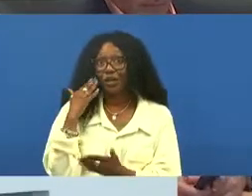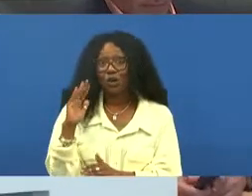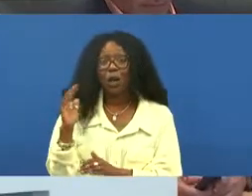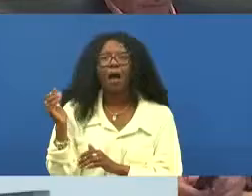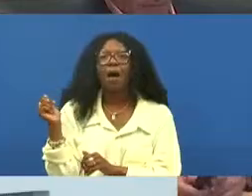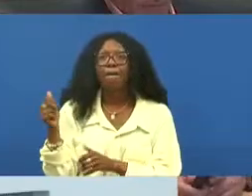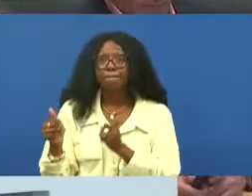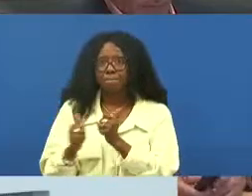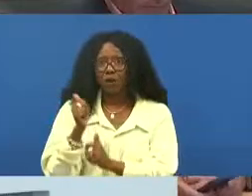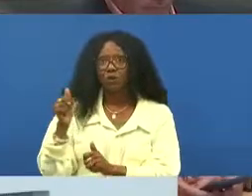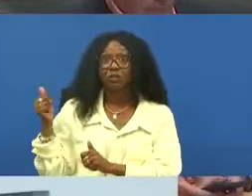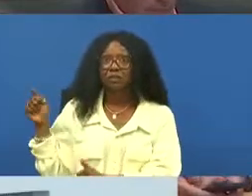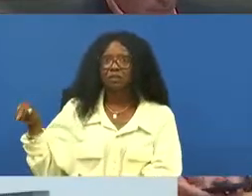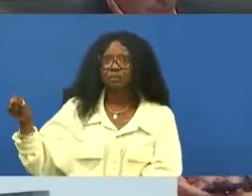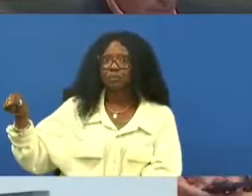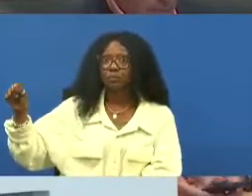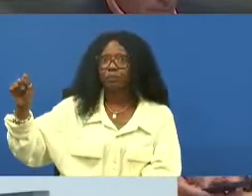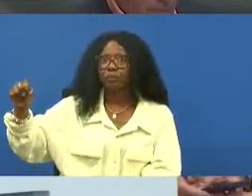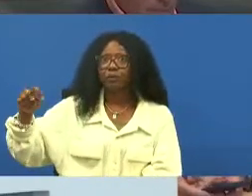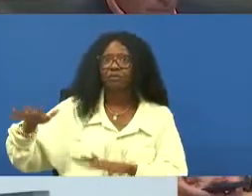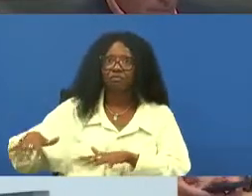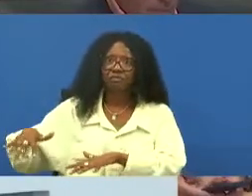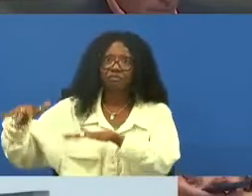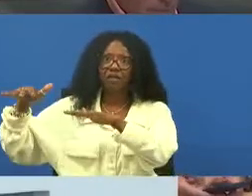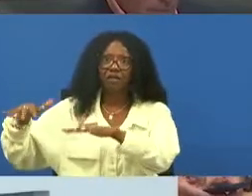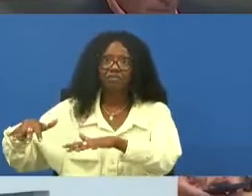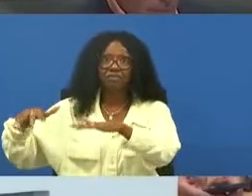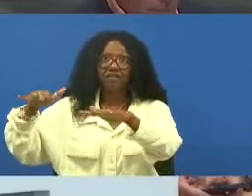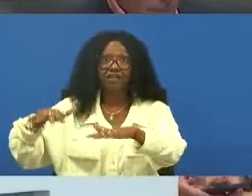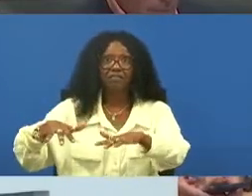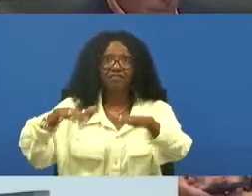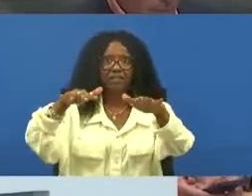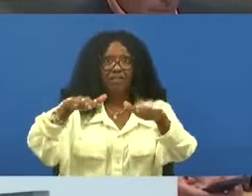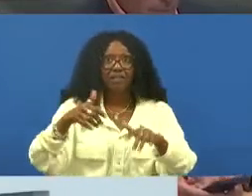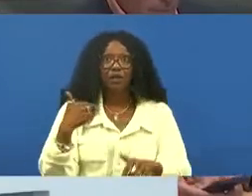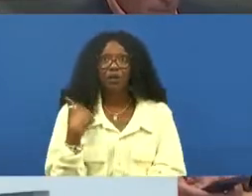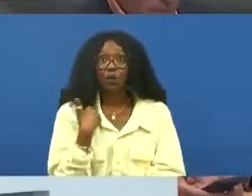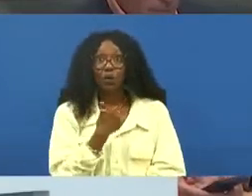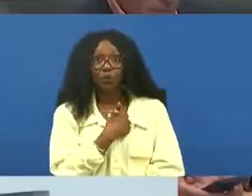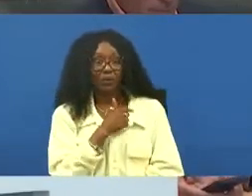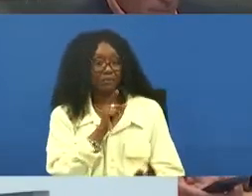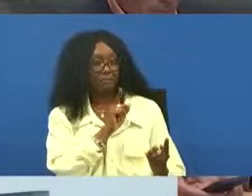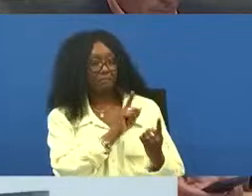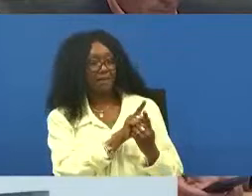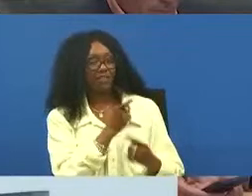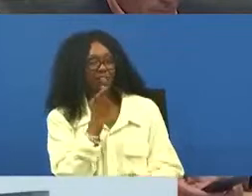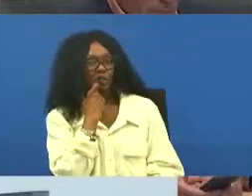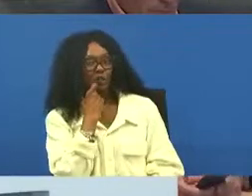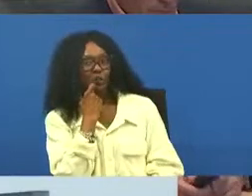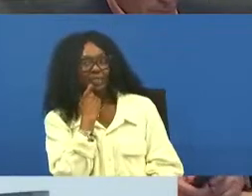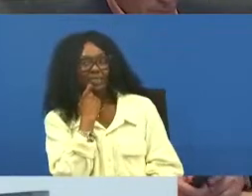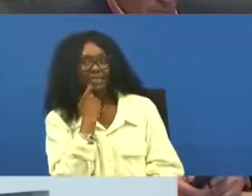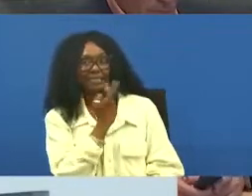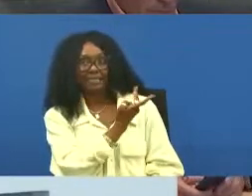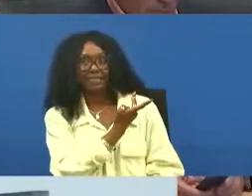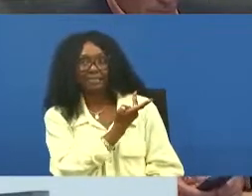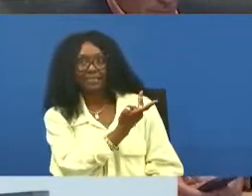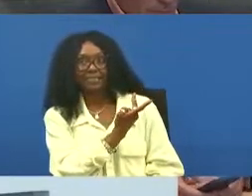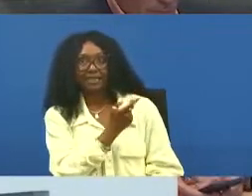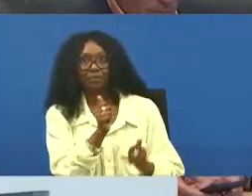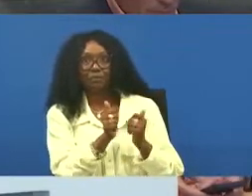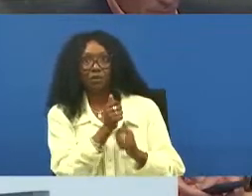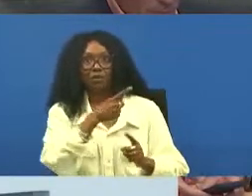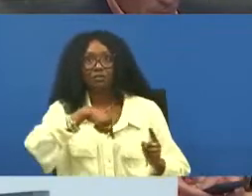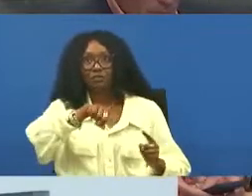flooded, and most of them rebuilt. We really have a very good neighborhood, and we met each other really very recently because of this development, most of us. It's a